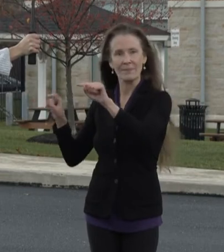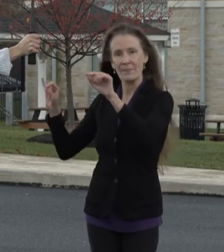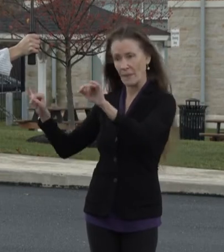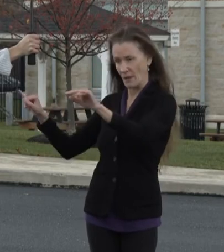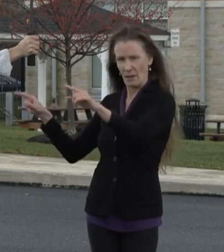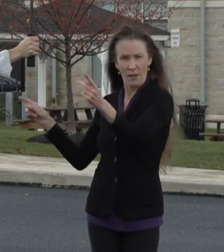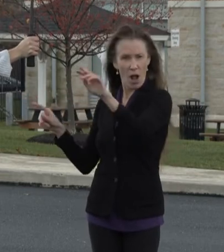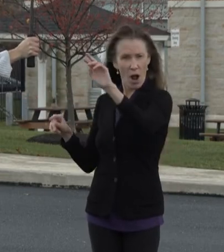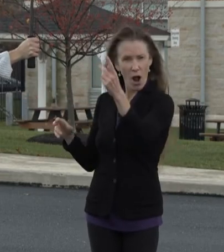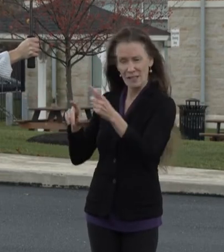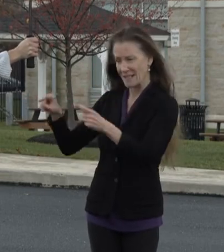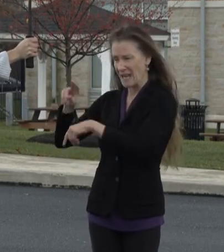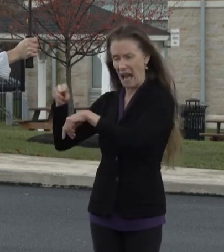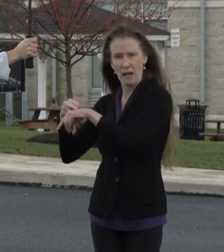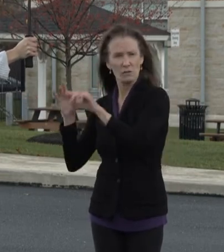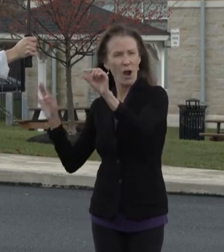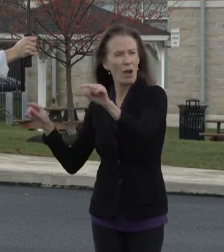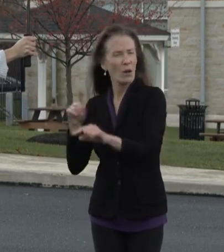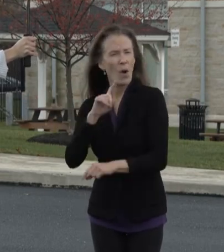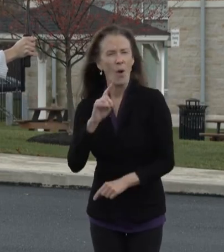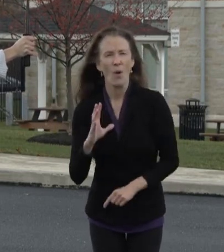the facilities. And